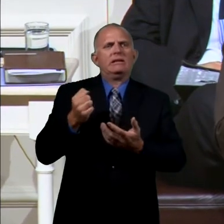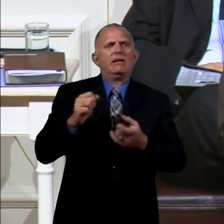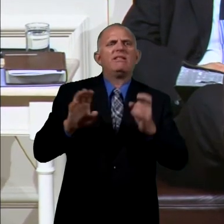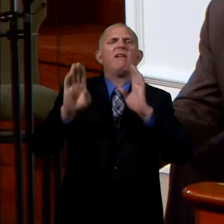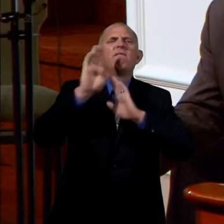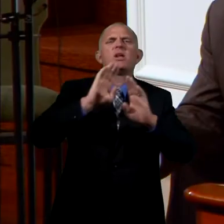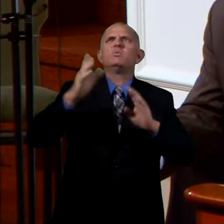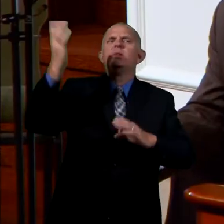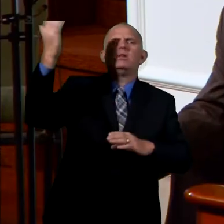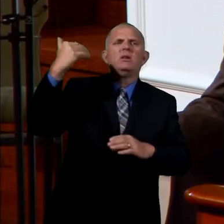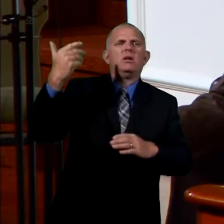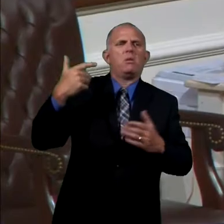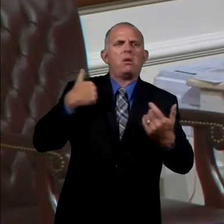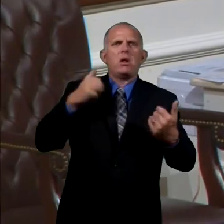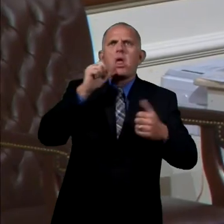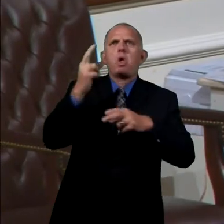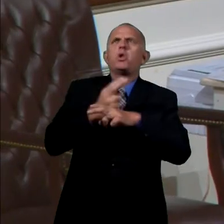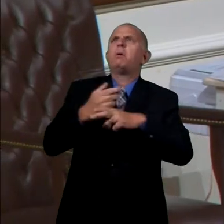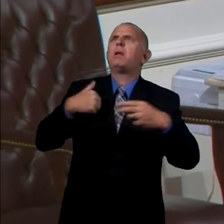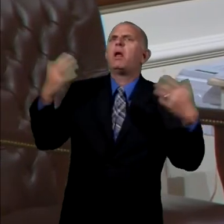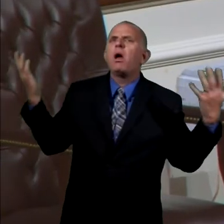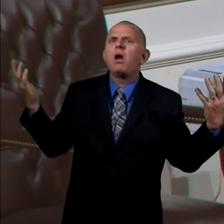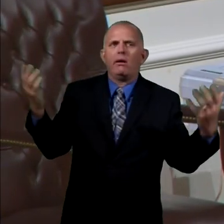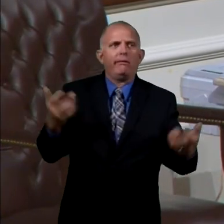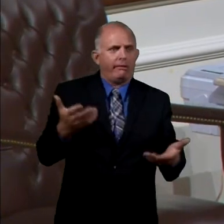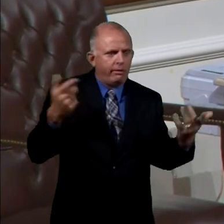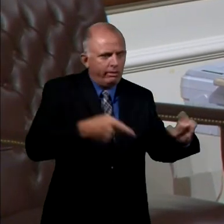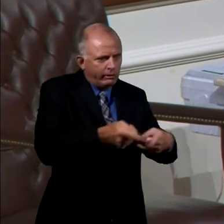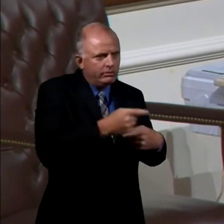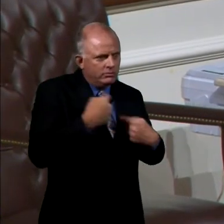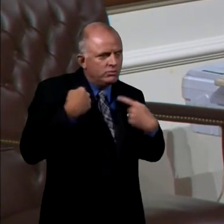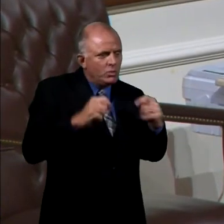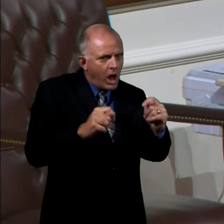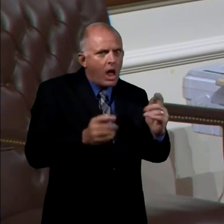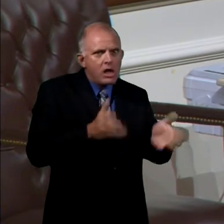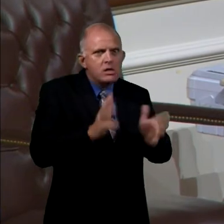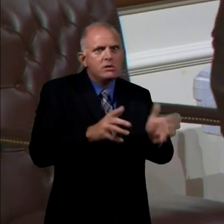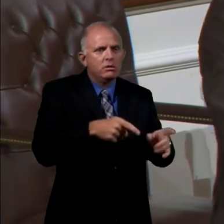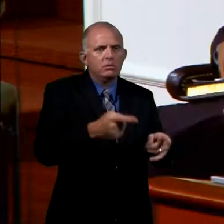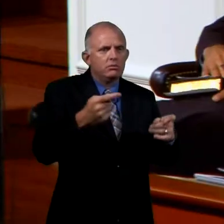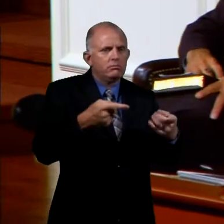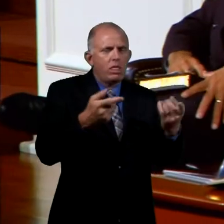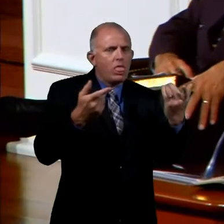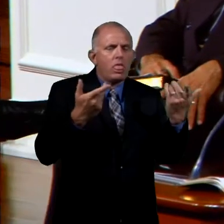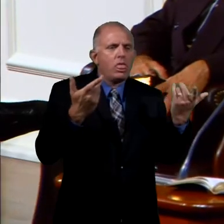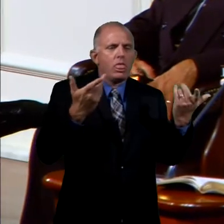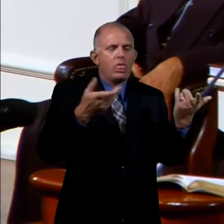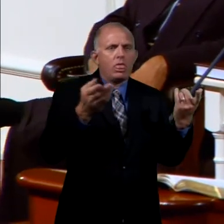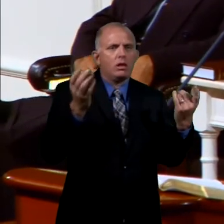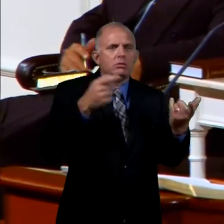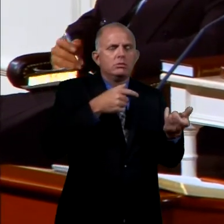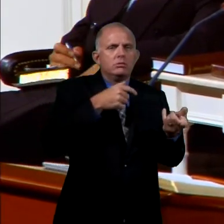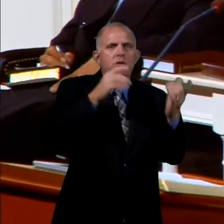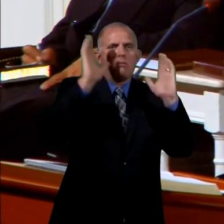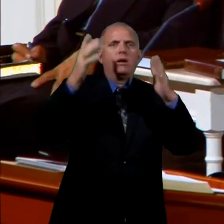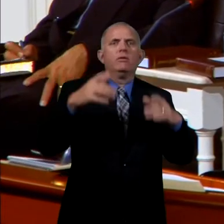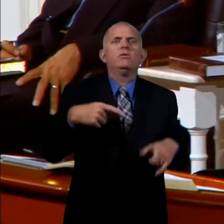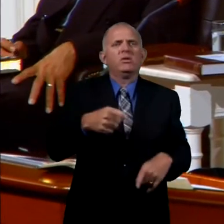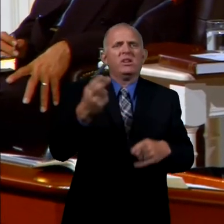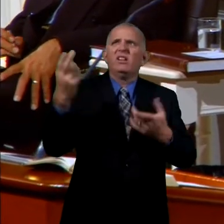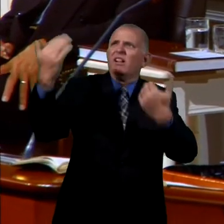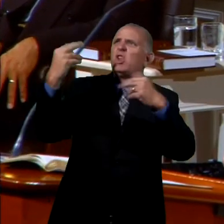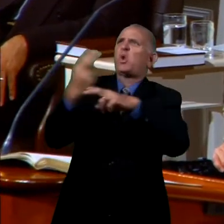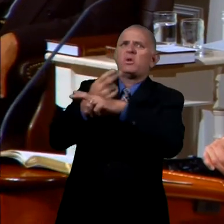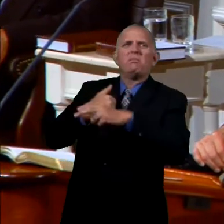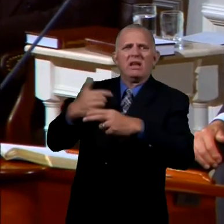you're not using me. And God says, man, I've been trying. You're not letting me. I can say, God, I want to be used by you. God, I want to